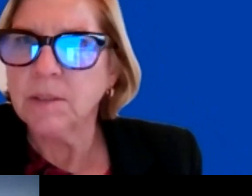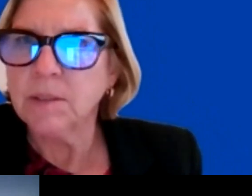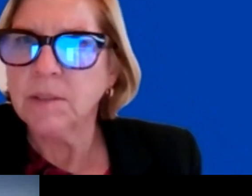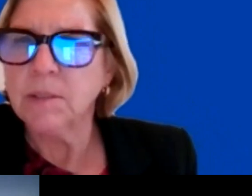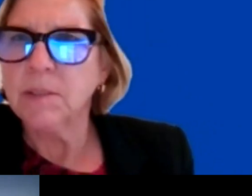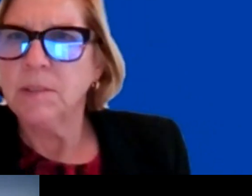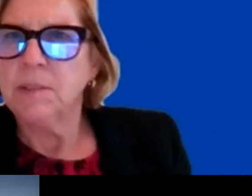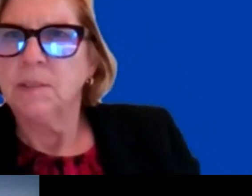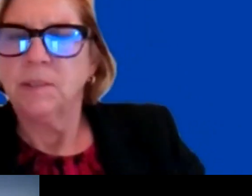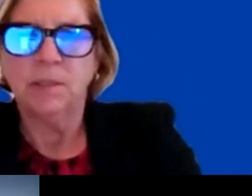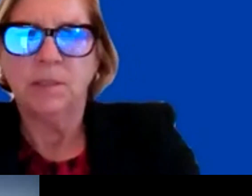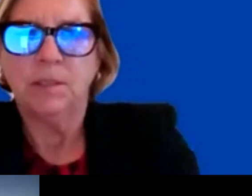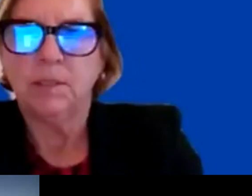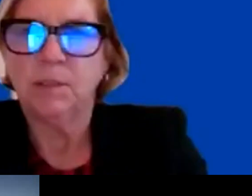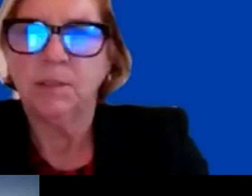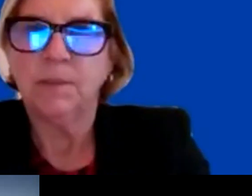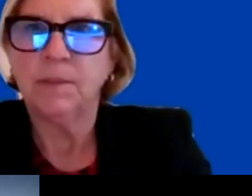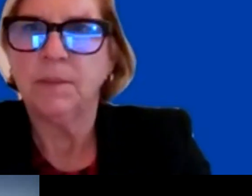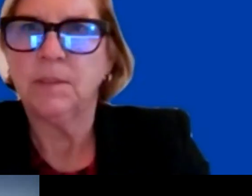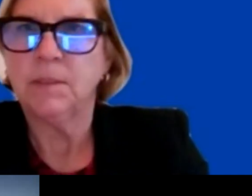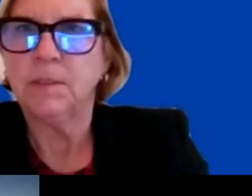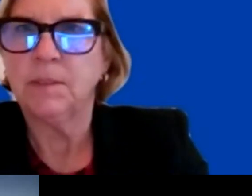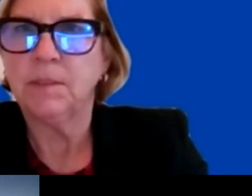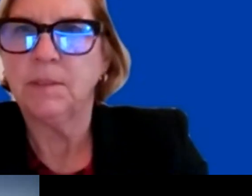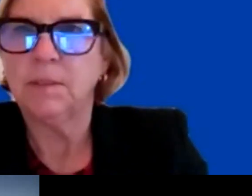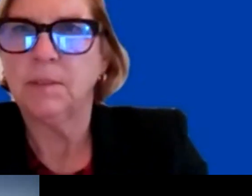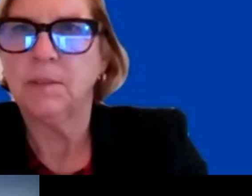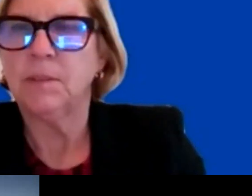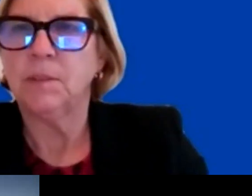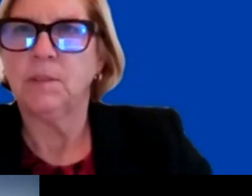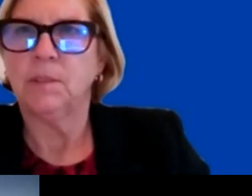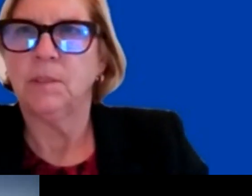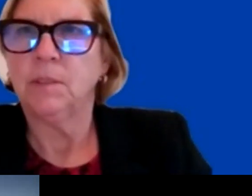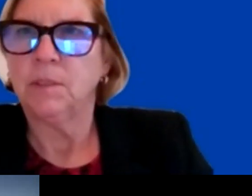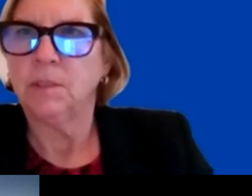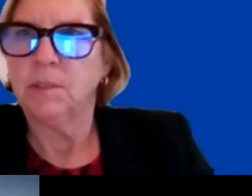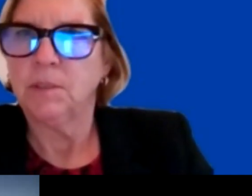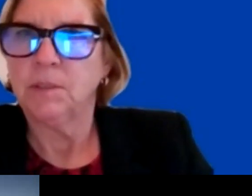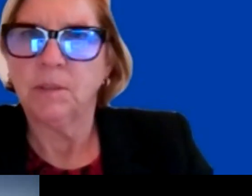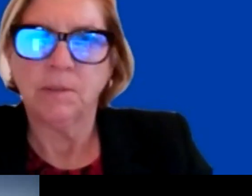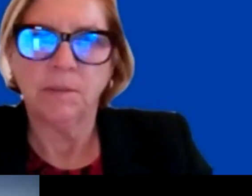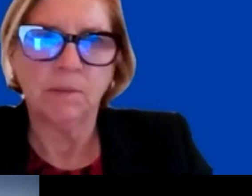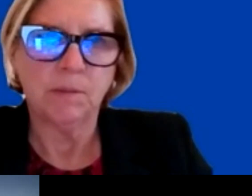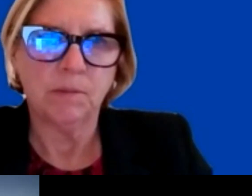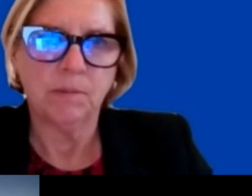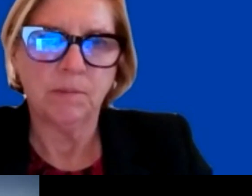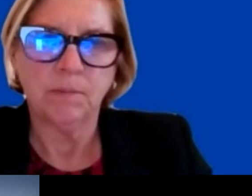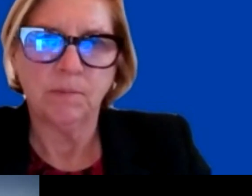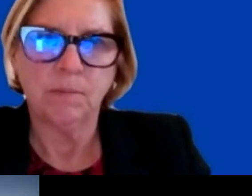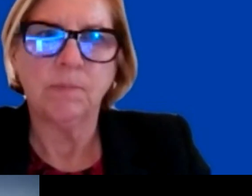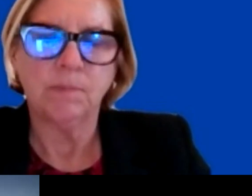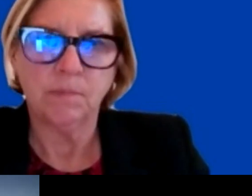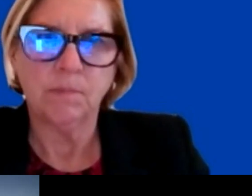on the list anymore. If you would like to send those questions over to the Engage inbox, we can send them to the